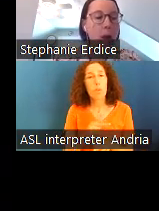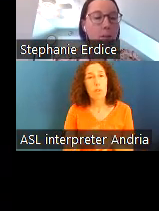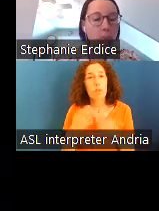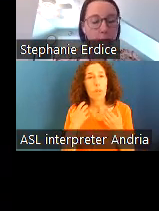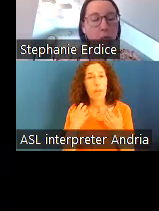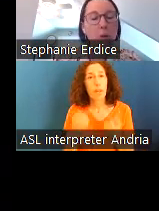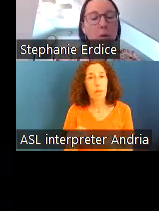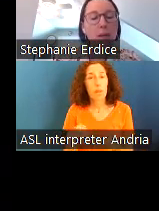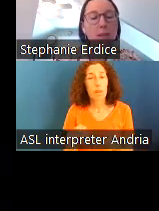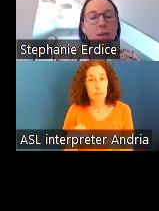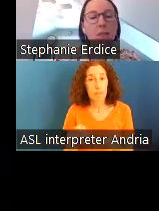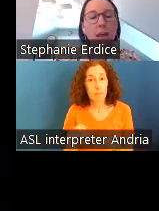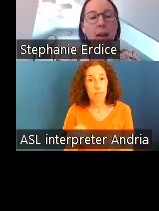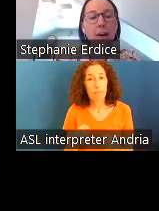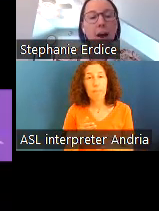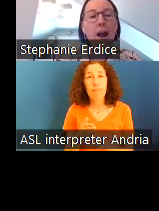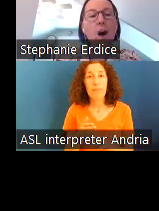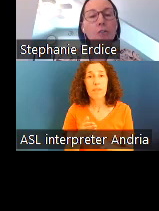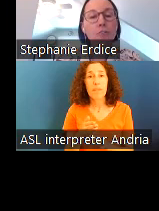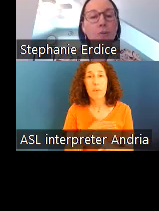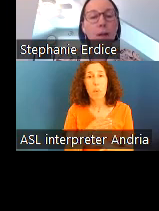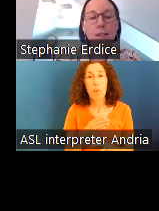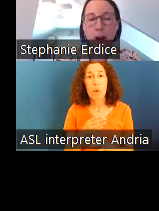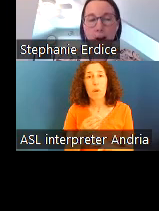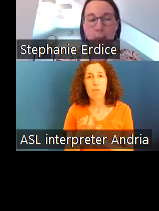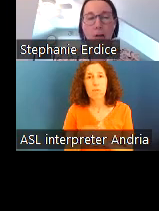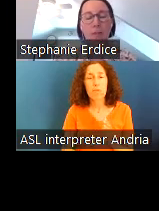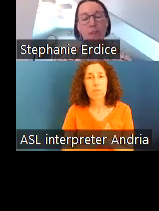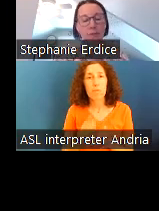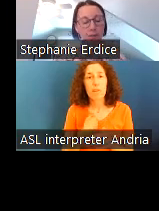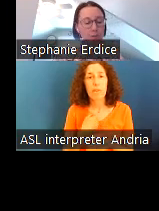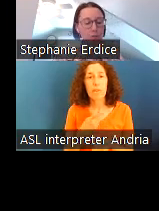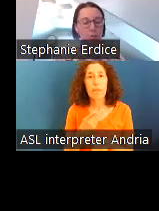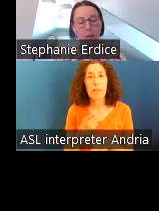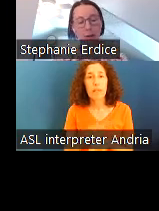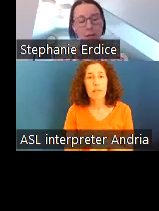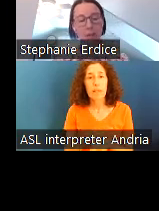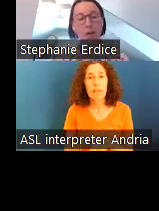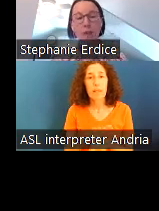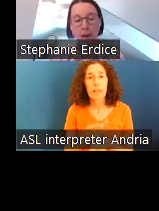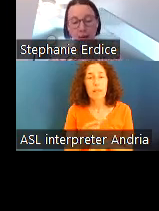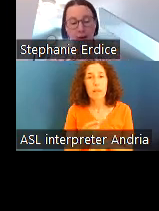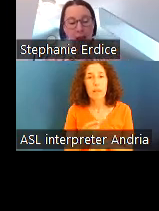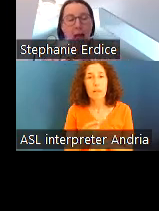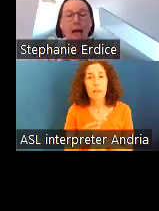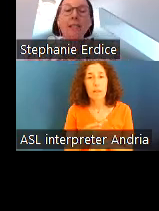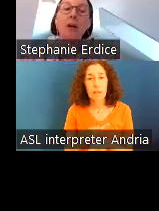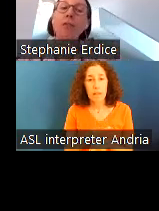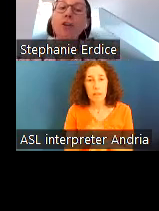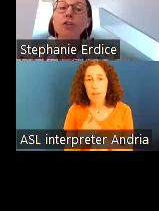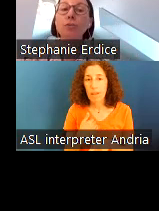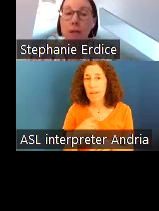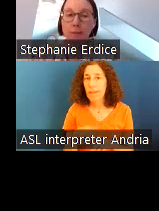on. Before we get into self-care, I also want to talk about the difference between self-care